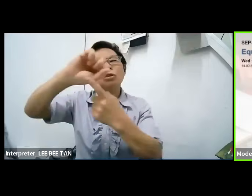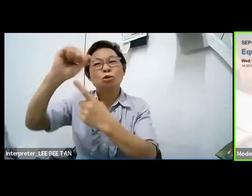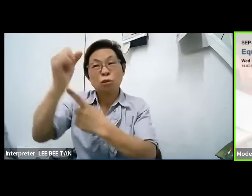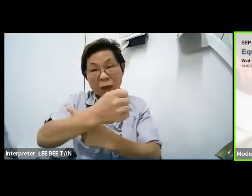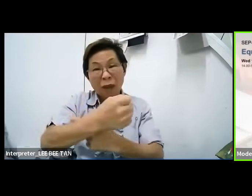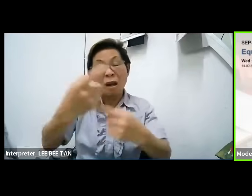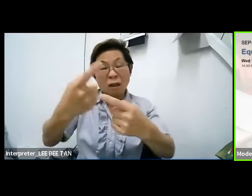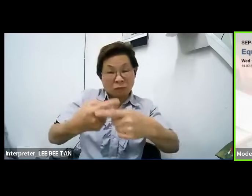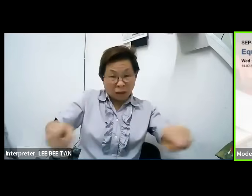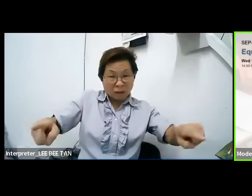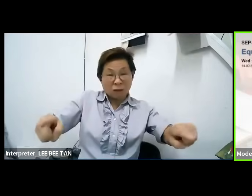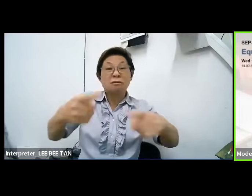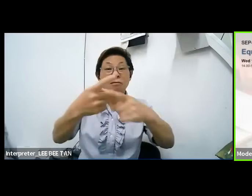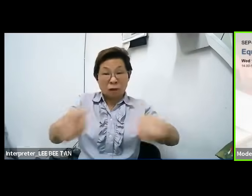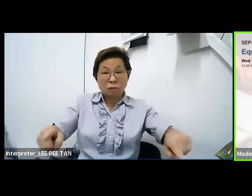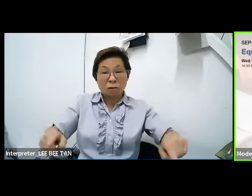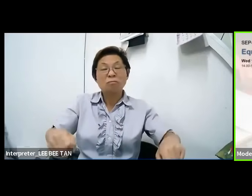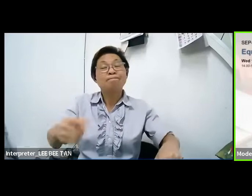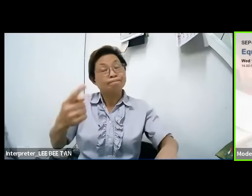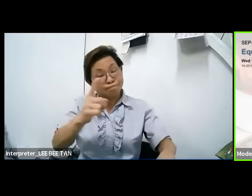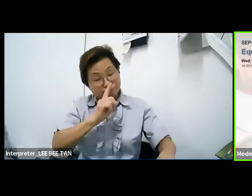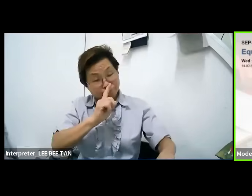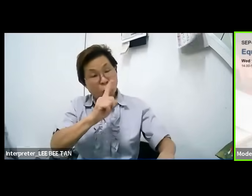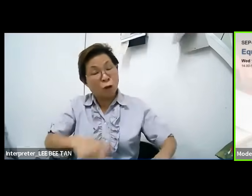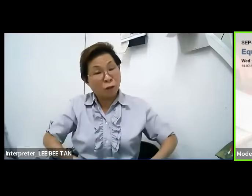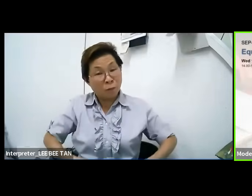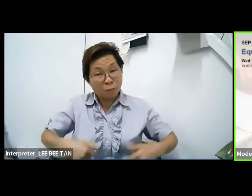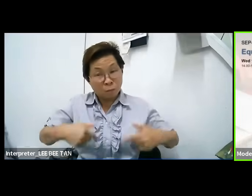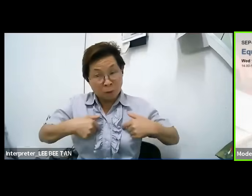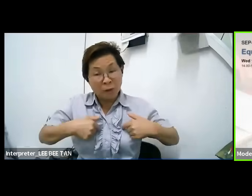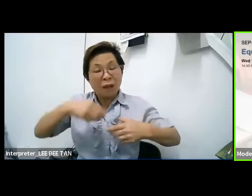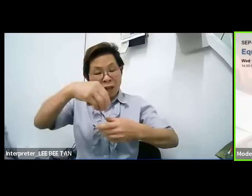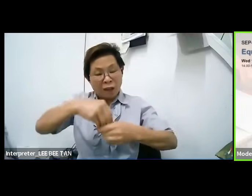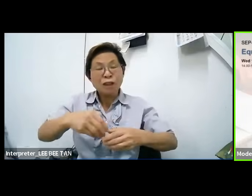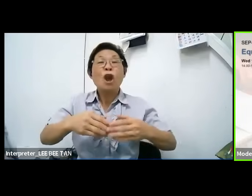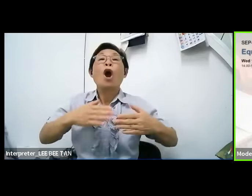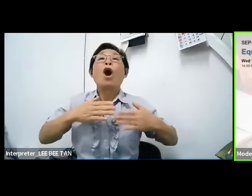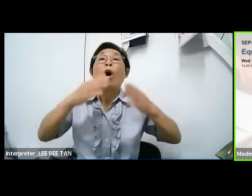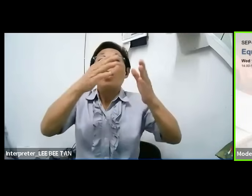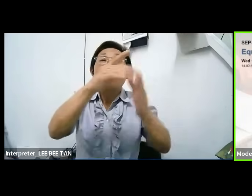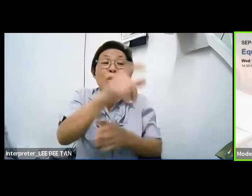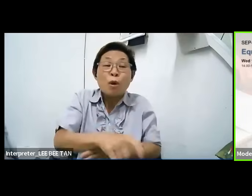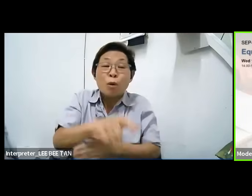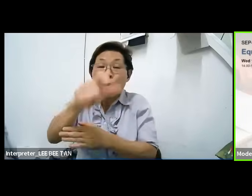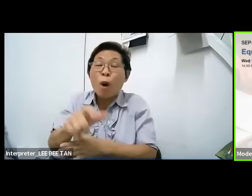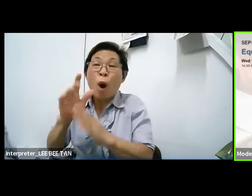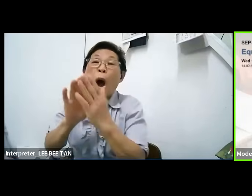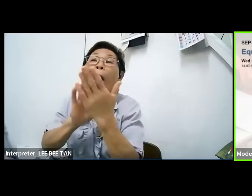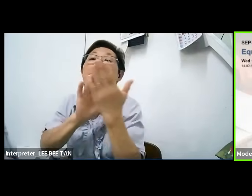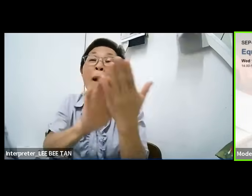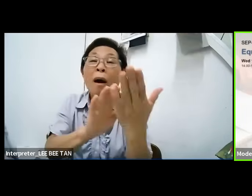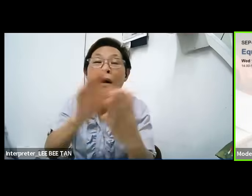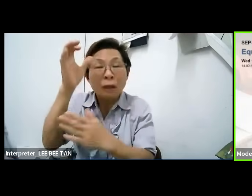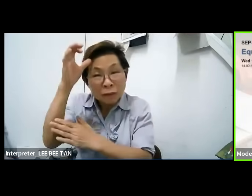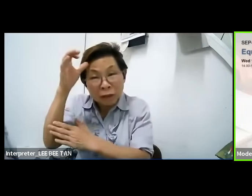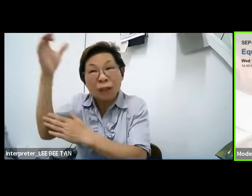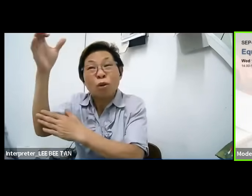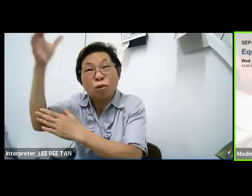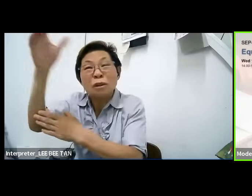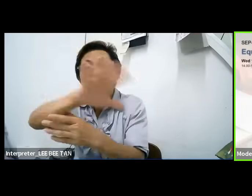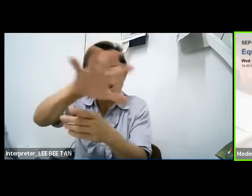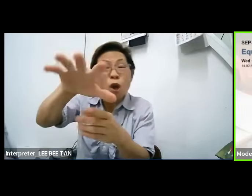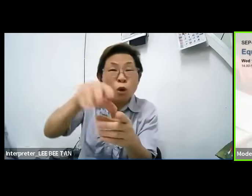Diversity is, in fact, a fact of life, inherent in human experiences. However, The concept of inclusion